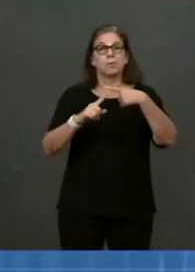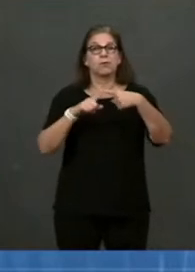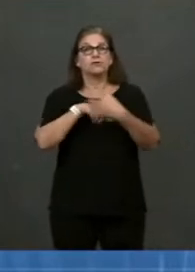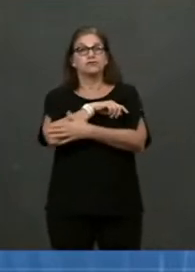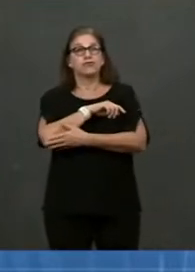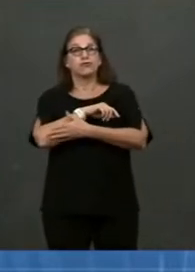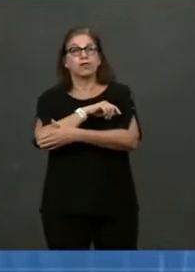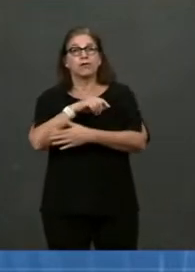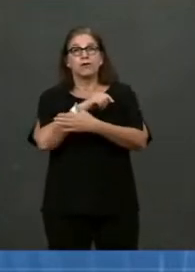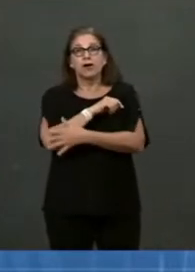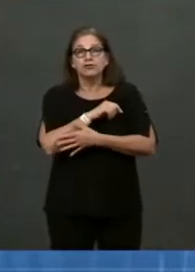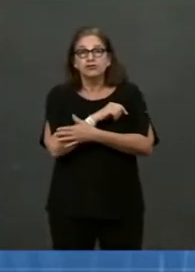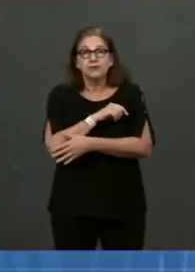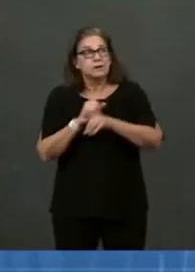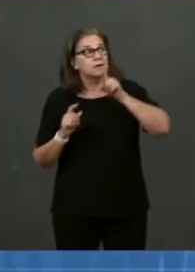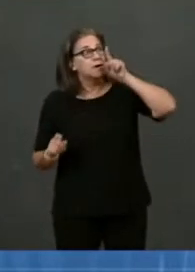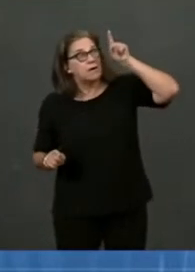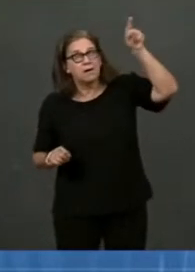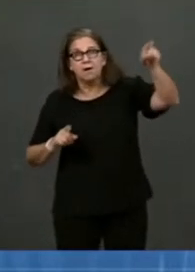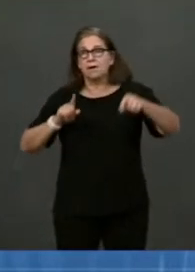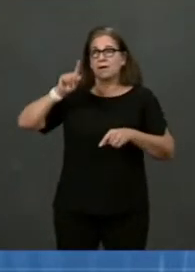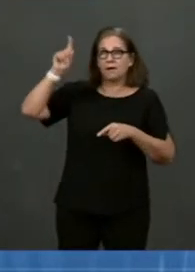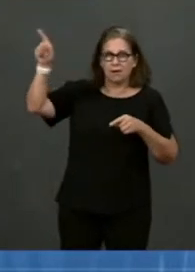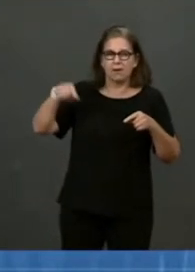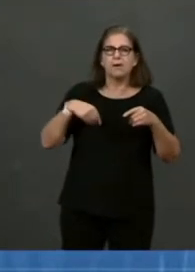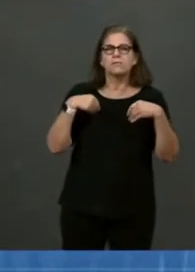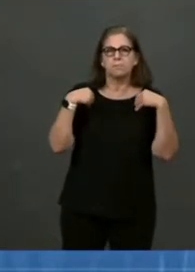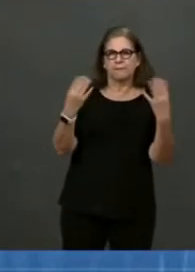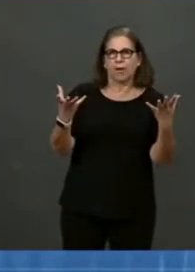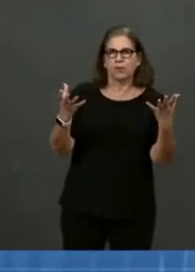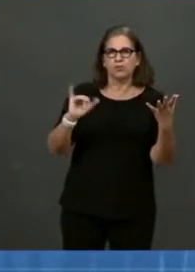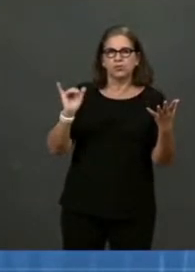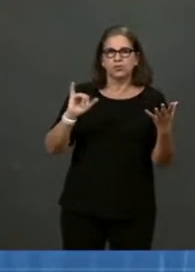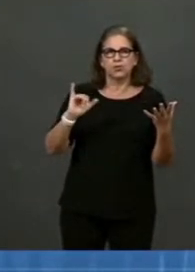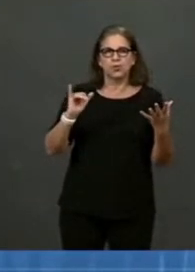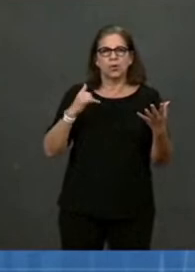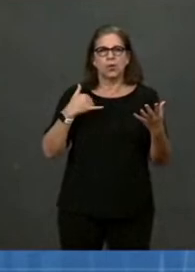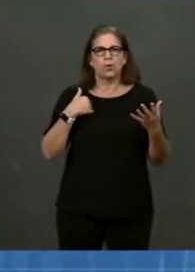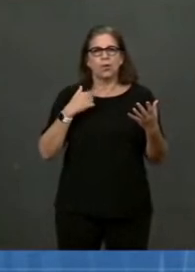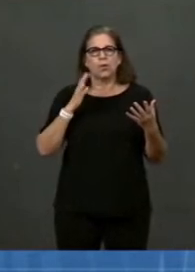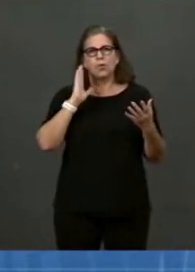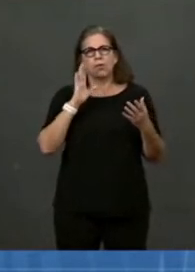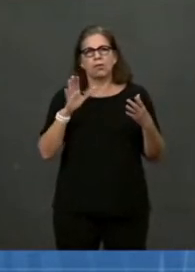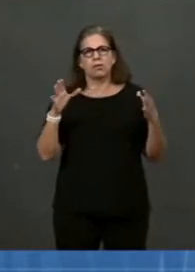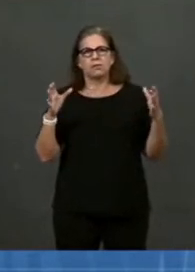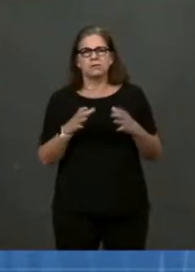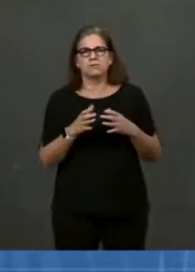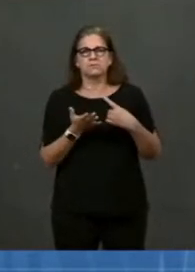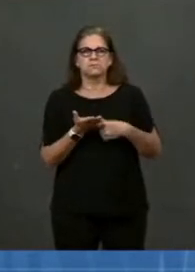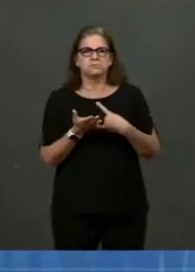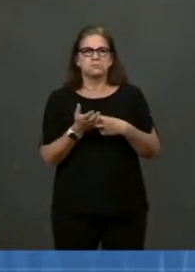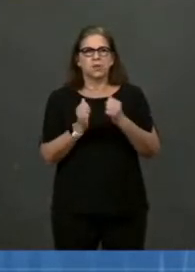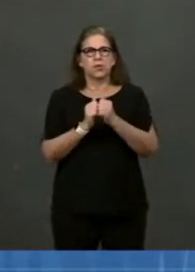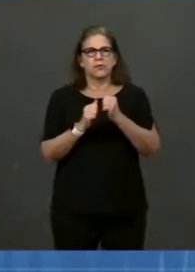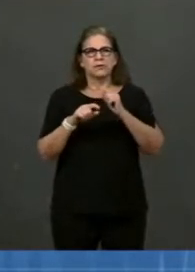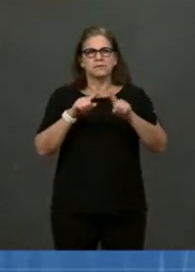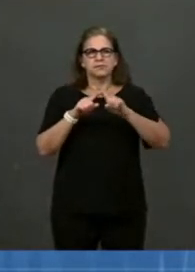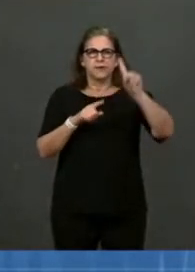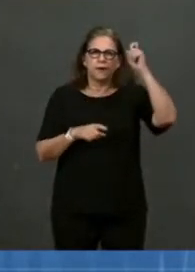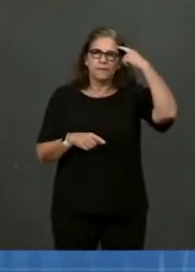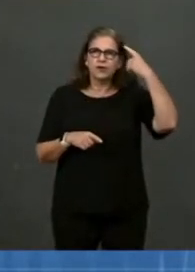Later today, we'll meet with key partners, including governors, state and local health departments, and pharmacies as they launch their Moderna and J&J